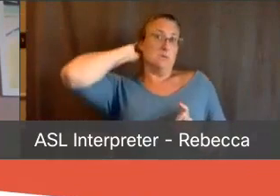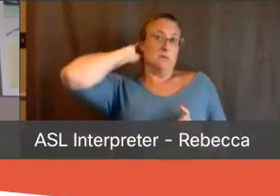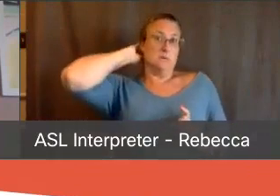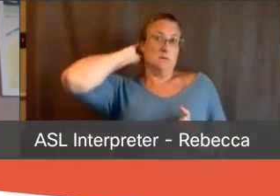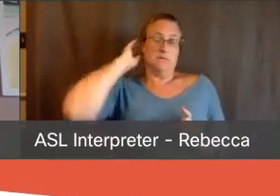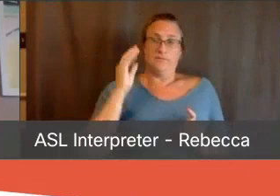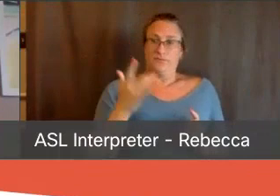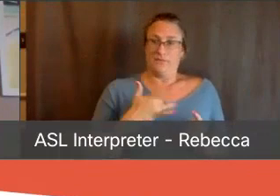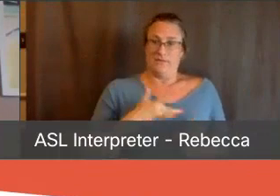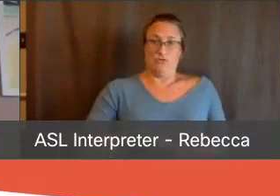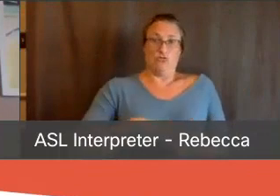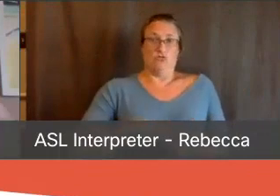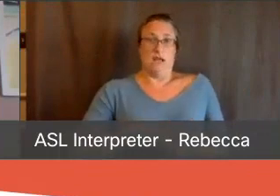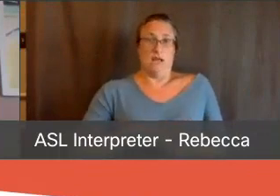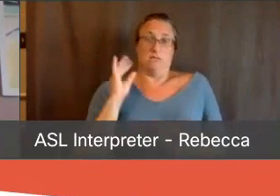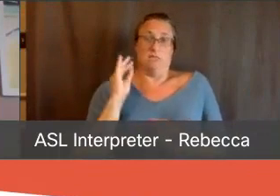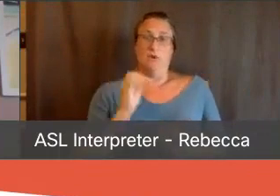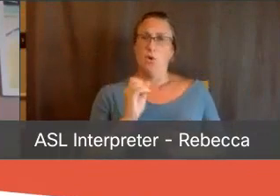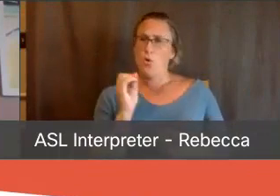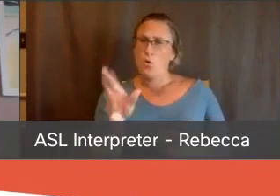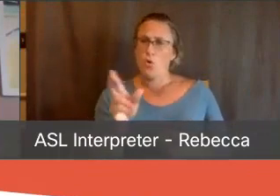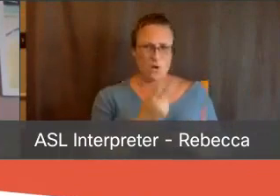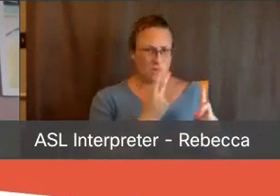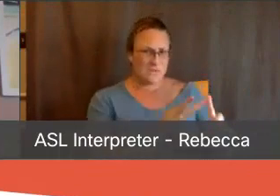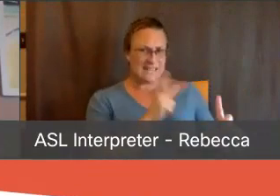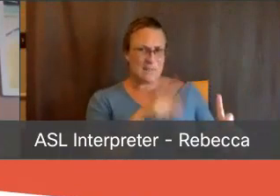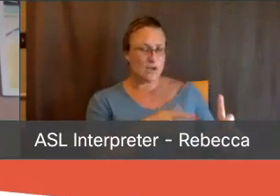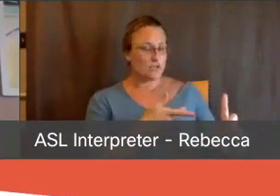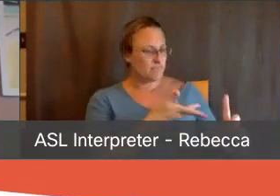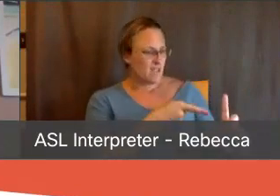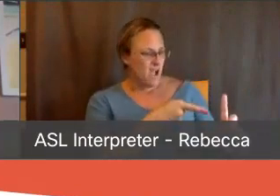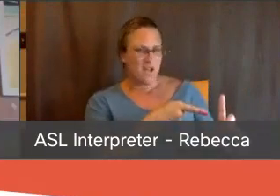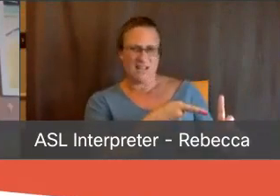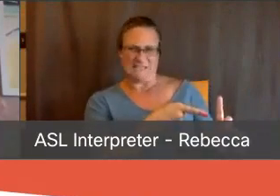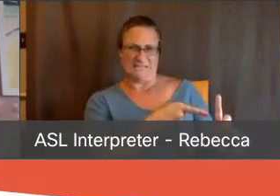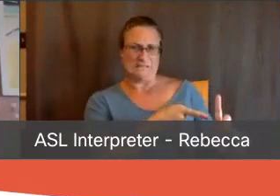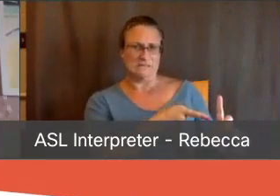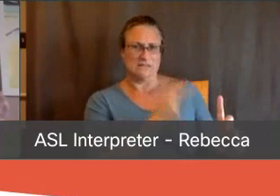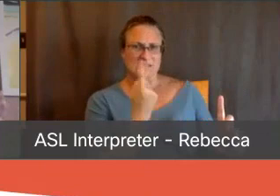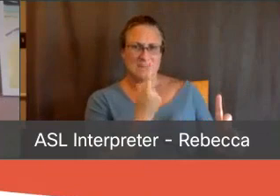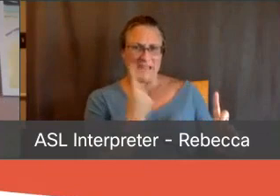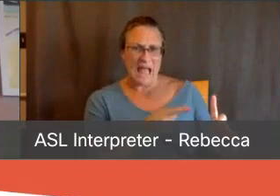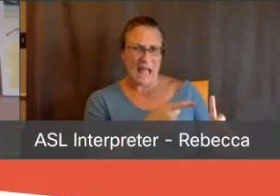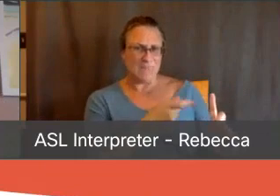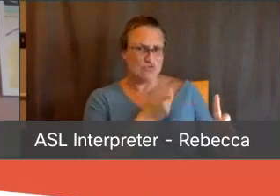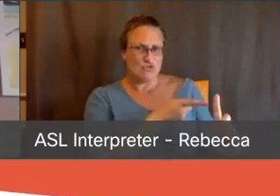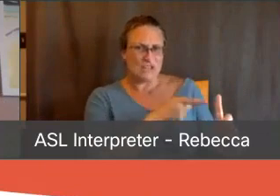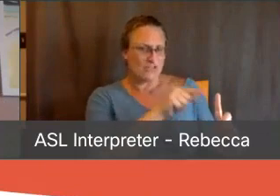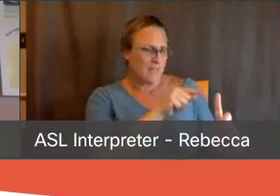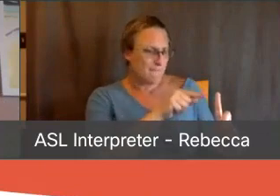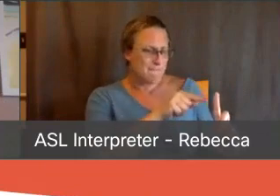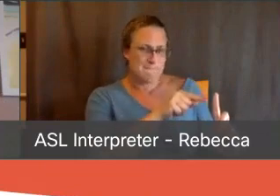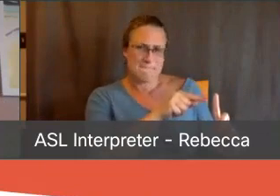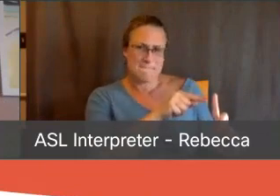that you're getting stressed. Or if you can see it happening in someone else, you can see that something that happened is causing